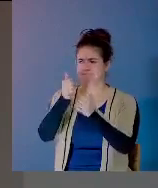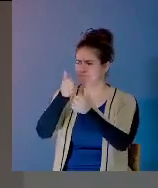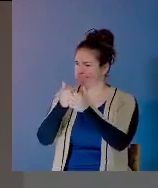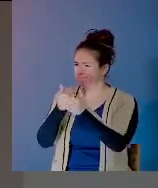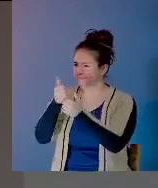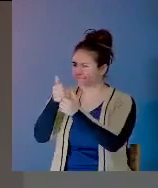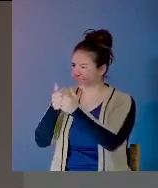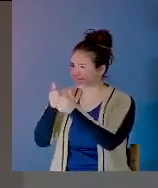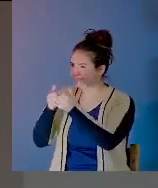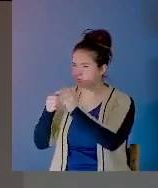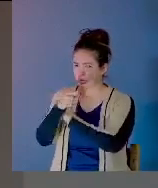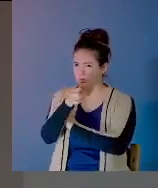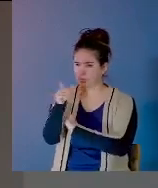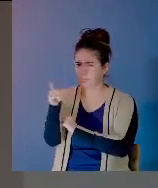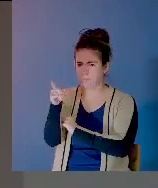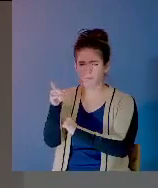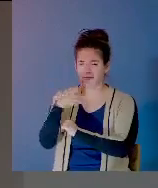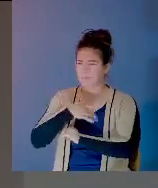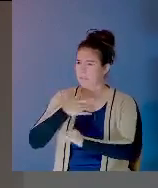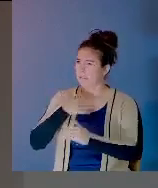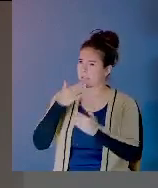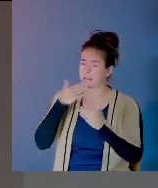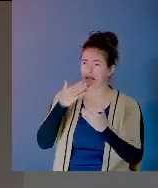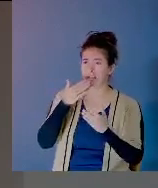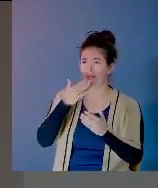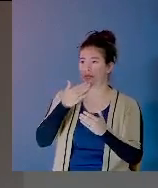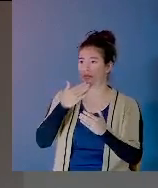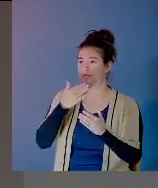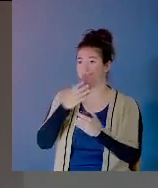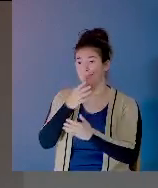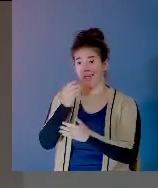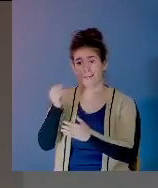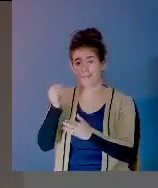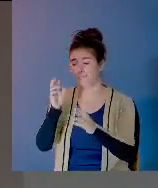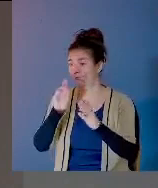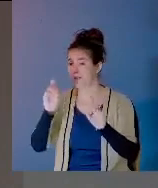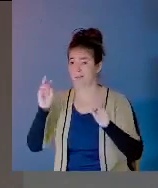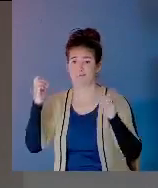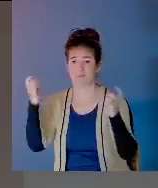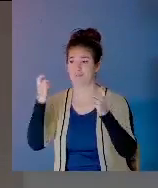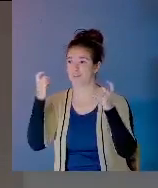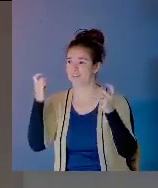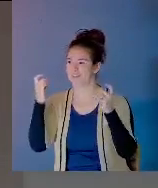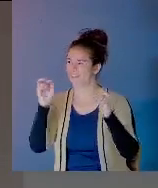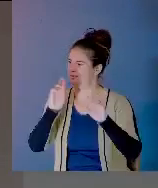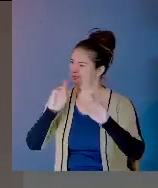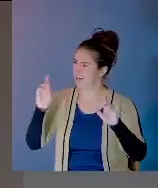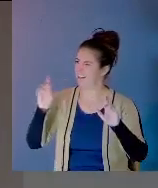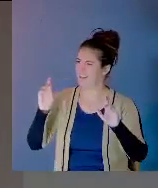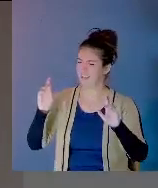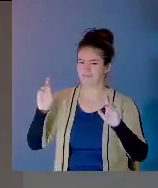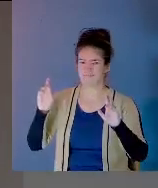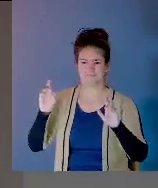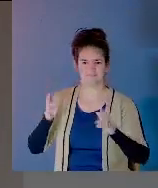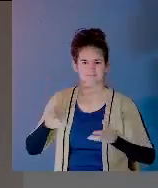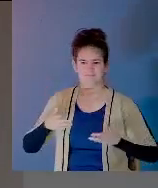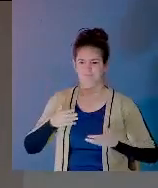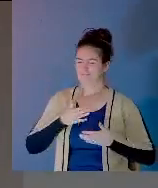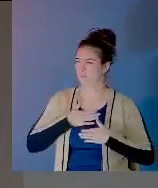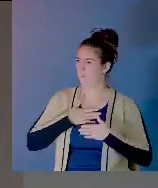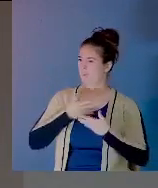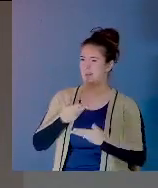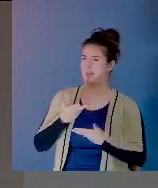grateful and thankful and rejoicing and ready and willing to declare whatever it is that the Lord has laid on your heart